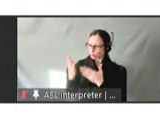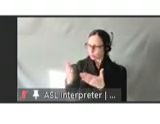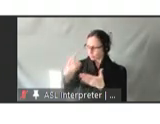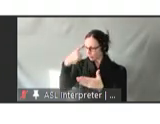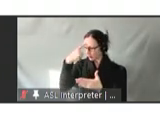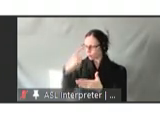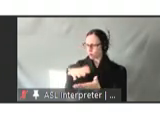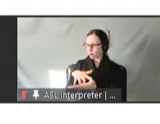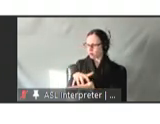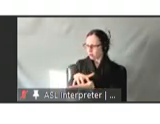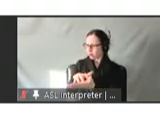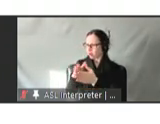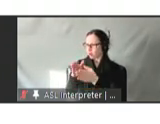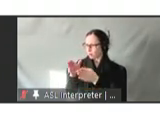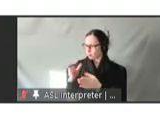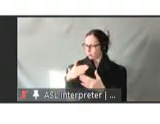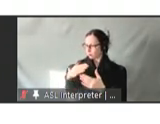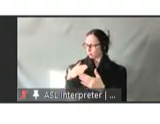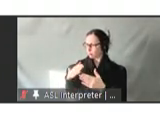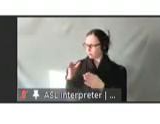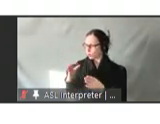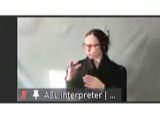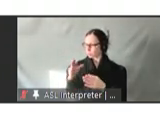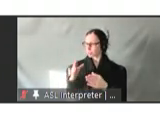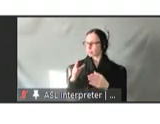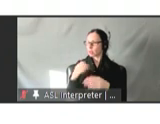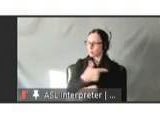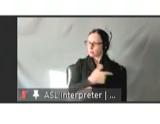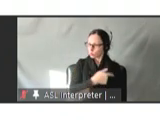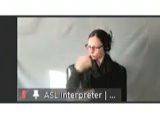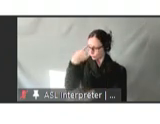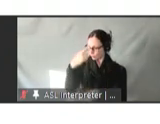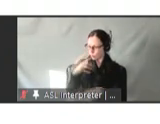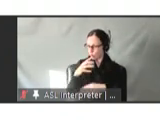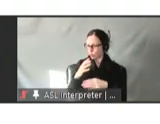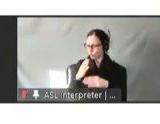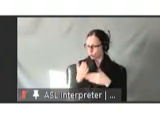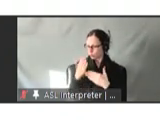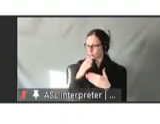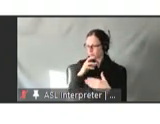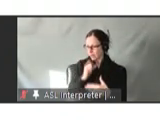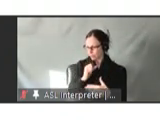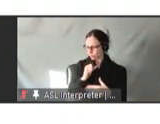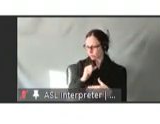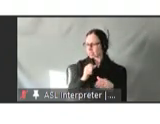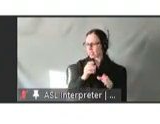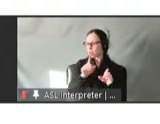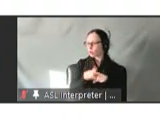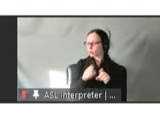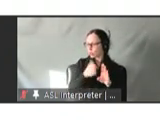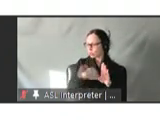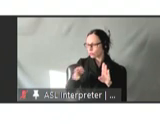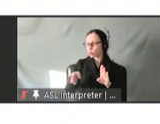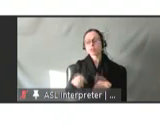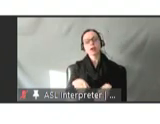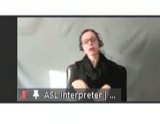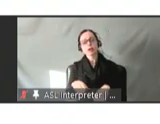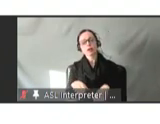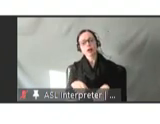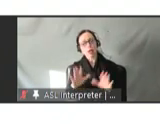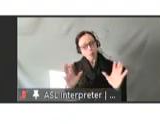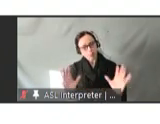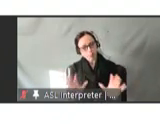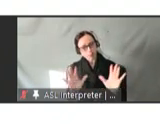persons and booster doses for the recommended ages and intervals. The IHS Vaccine Task Force also promotes